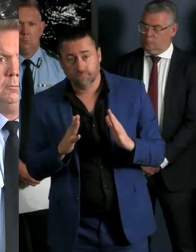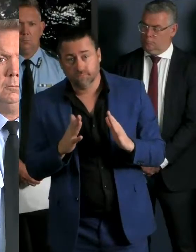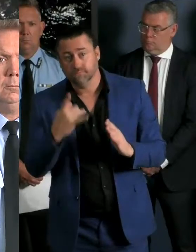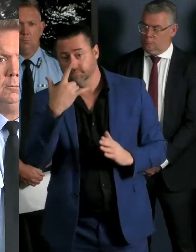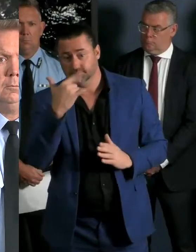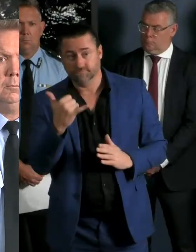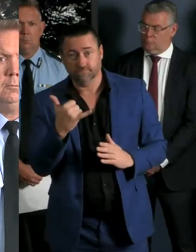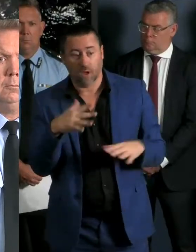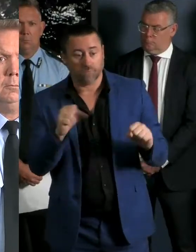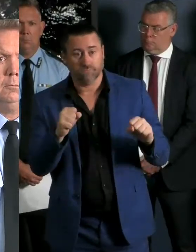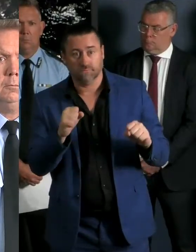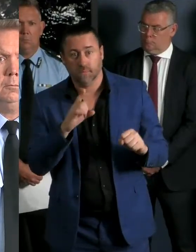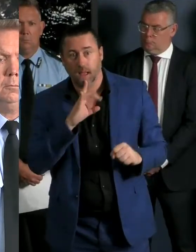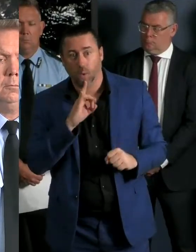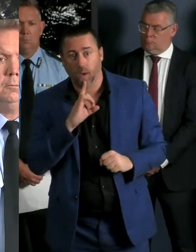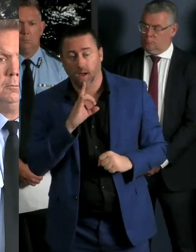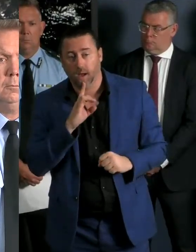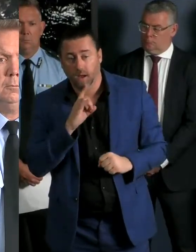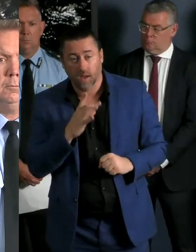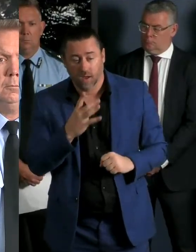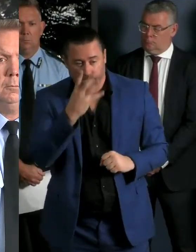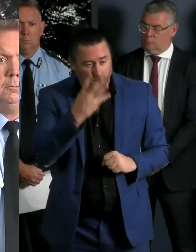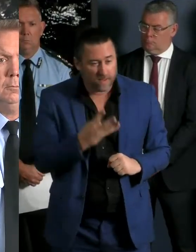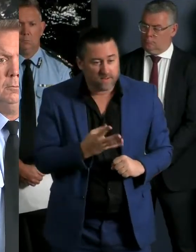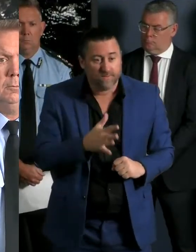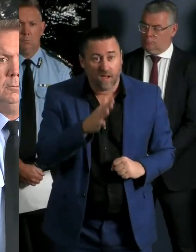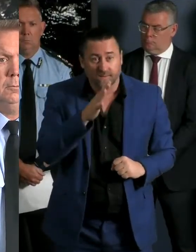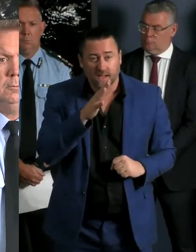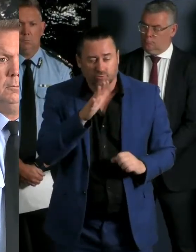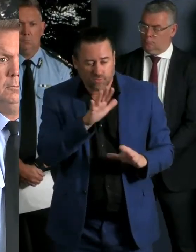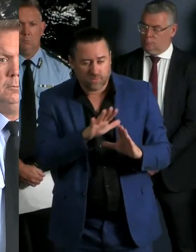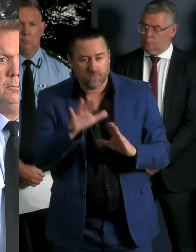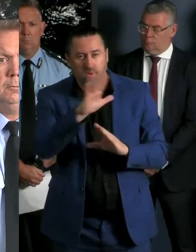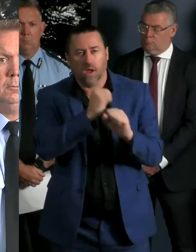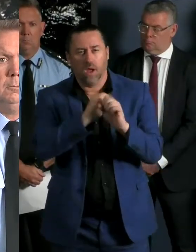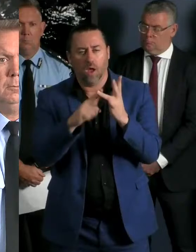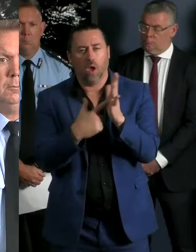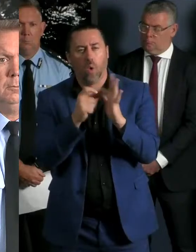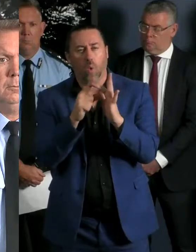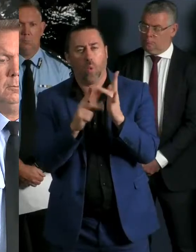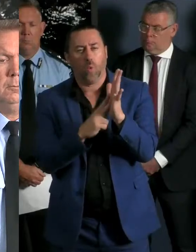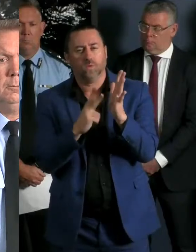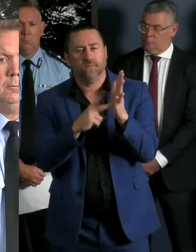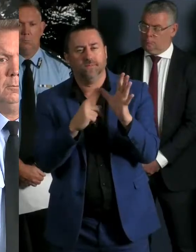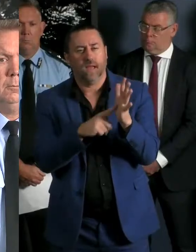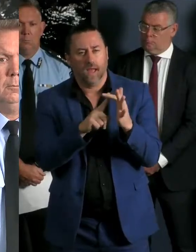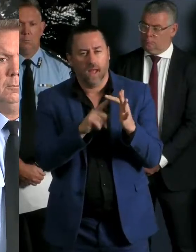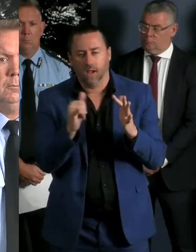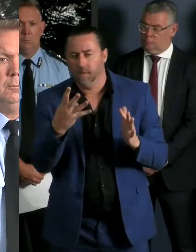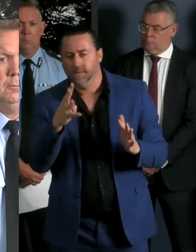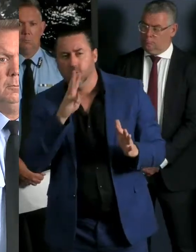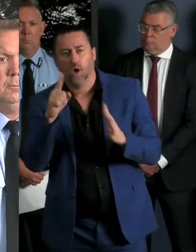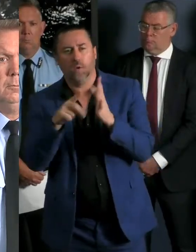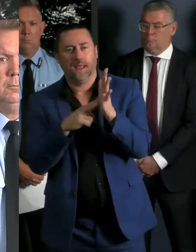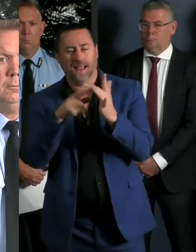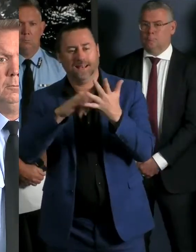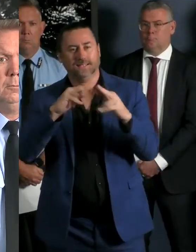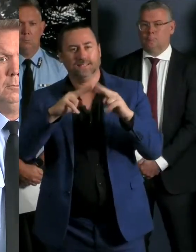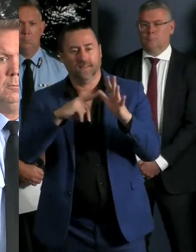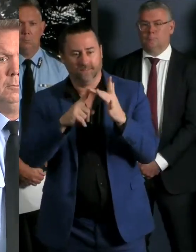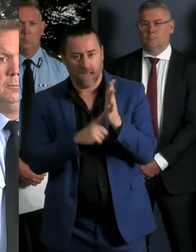are without power. That includes 4,500 in and around Gordonvale, 400 in